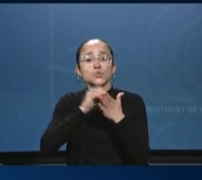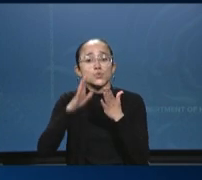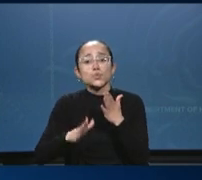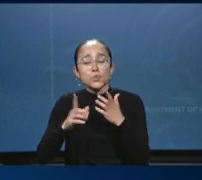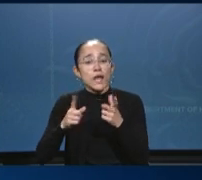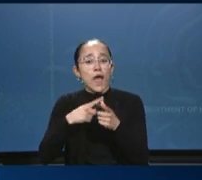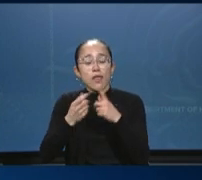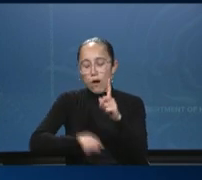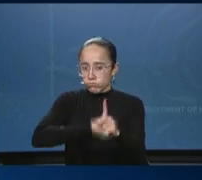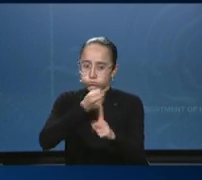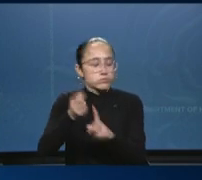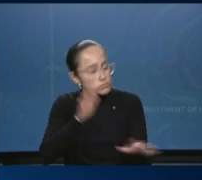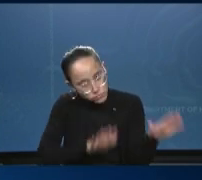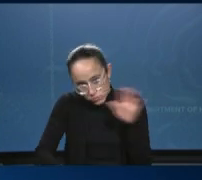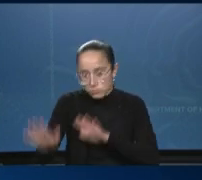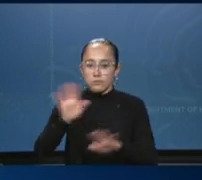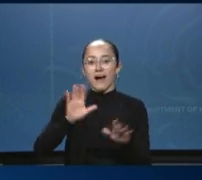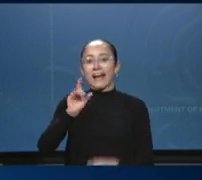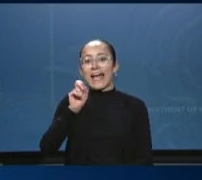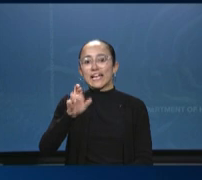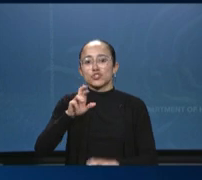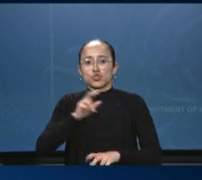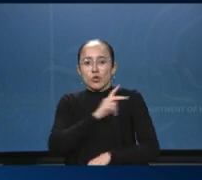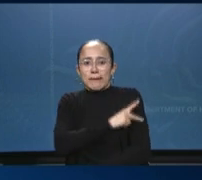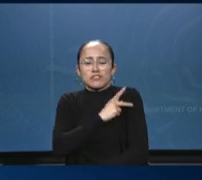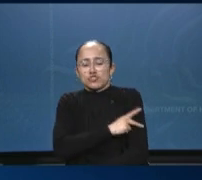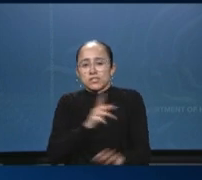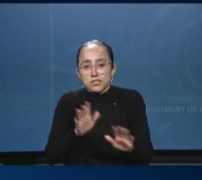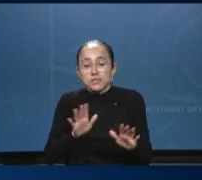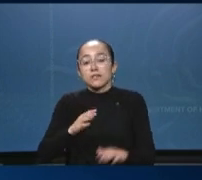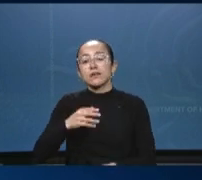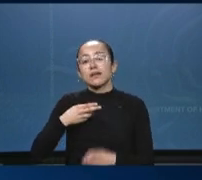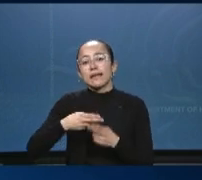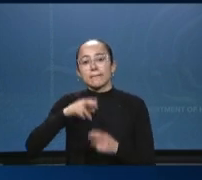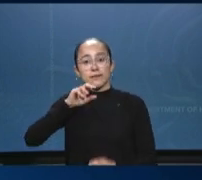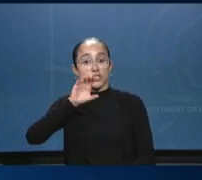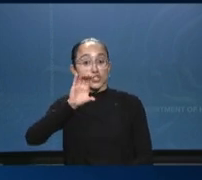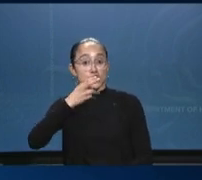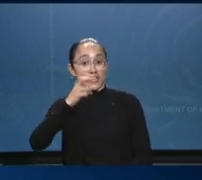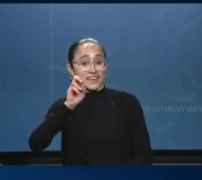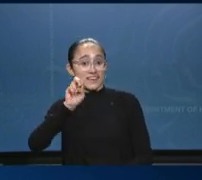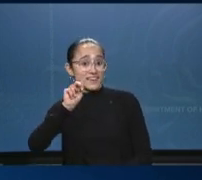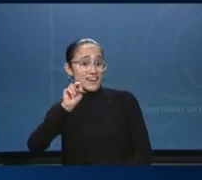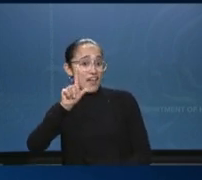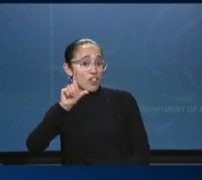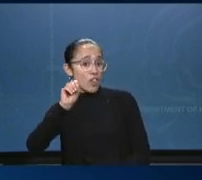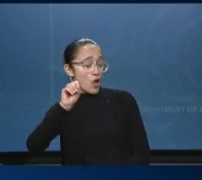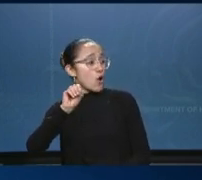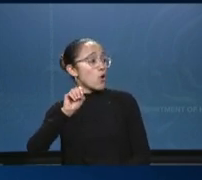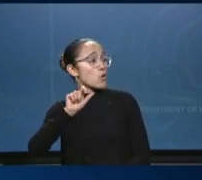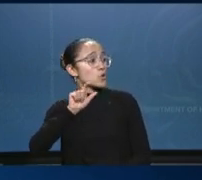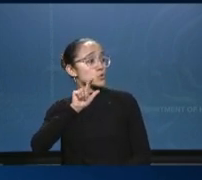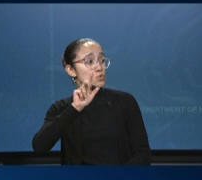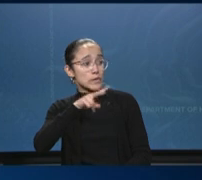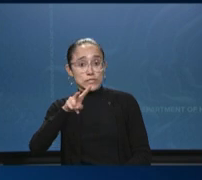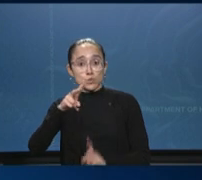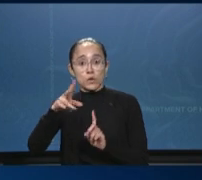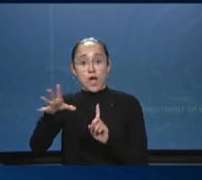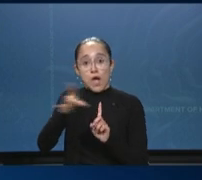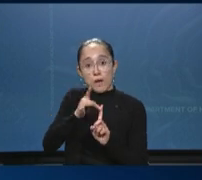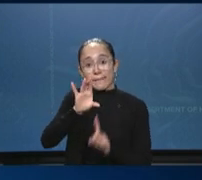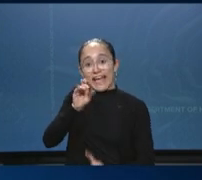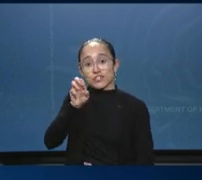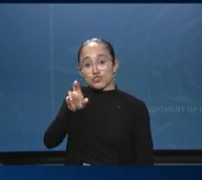all of a sudden I was a cancer patient. My name is Chinello, I'm 24 years old, and I was diagnosed with cancer at the age of